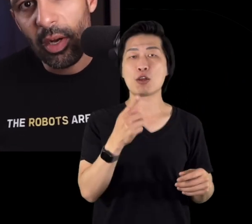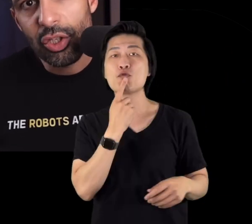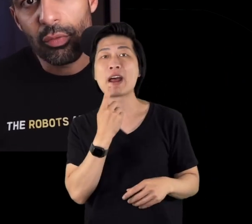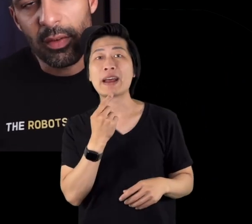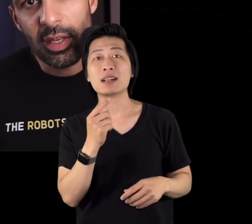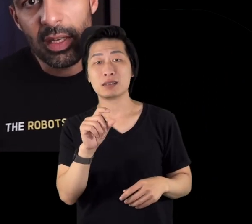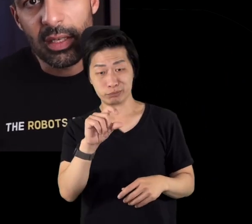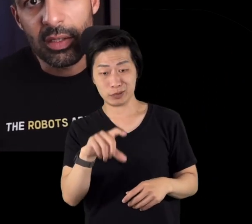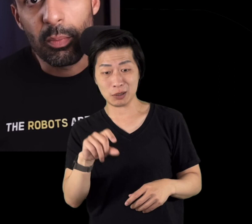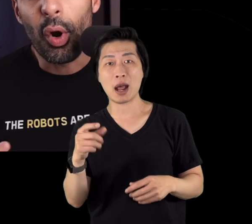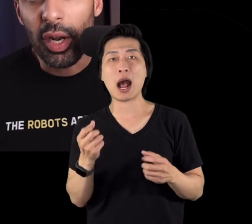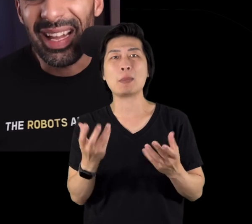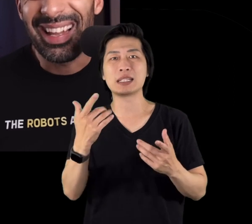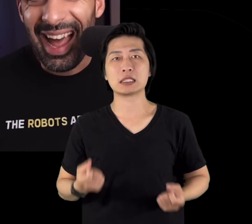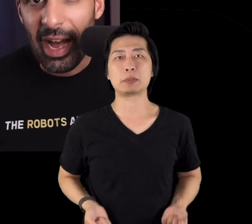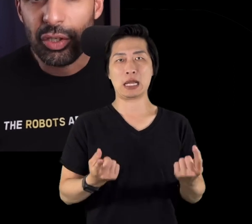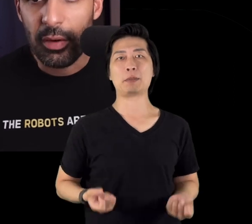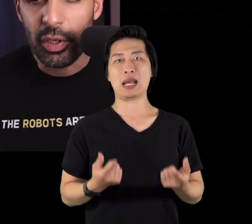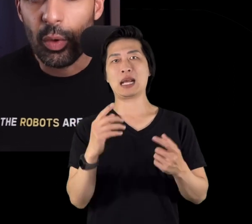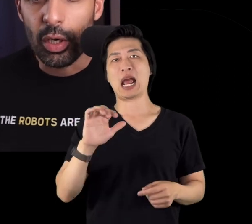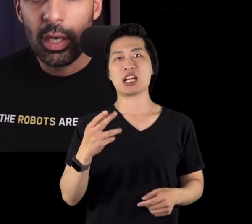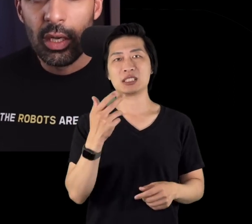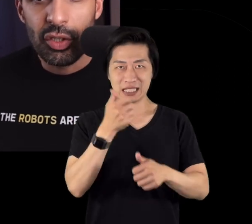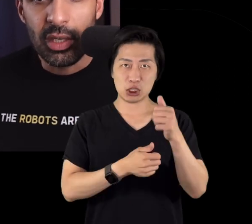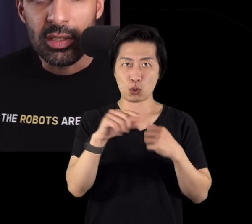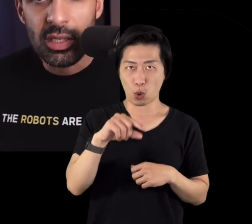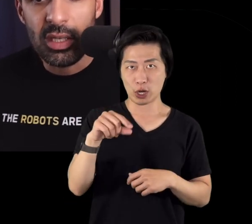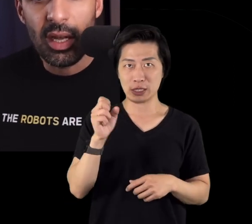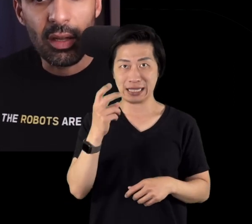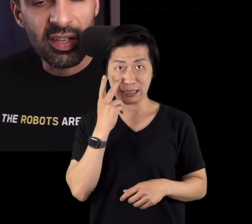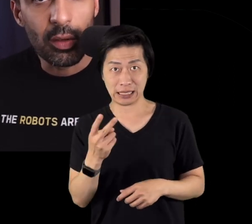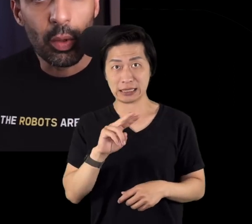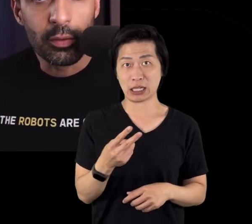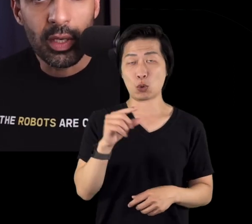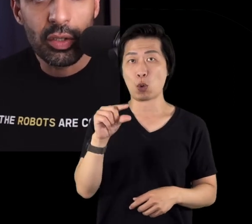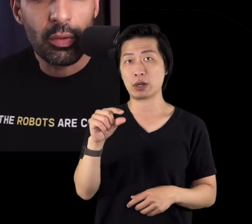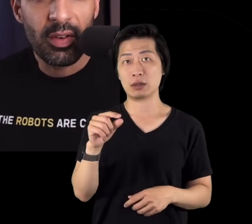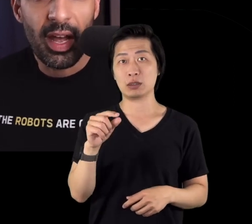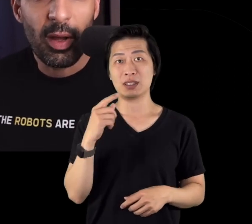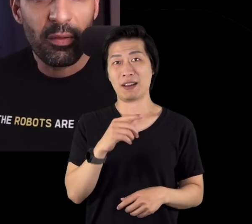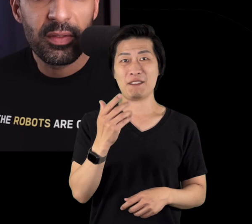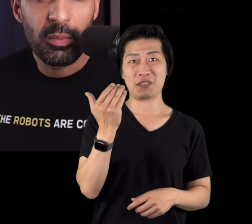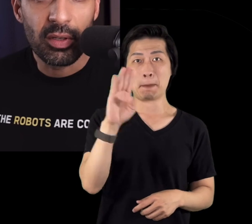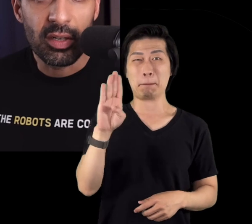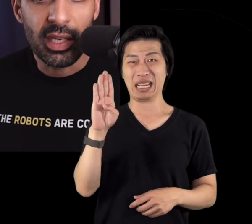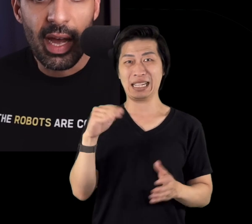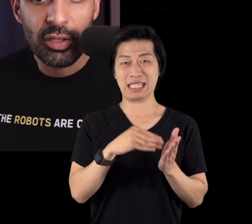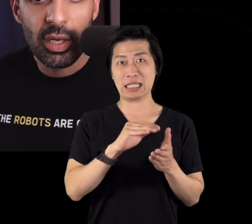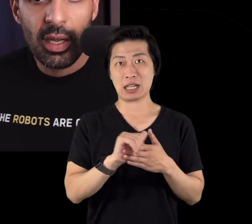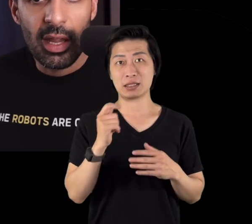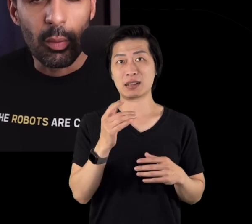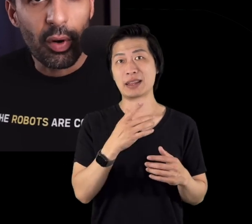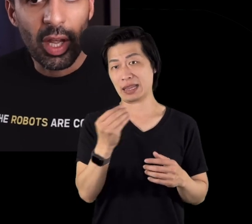how much Rivian is burning in cash every quarter. So you can see in the second quarter of 22, Rivian had about $15 billion in